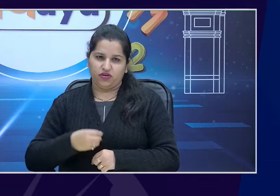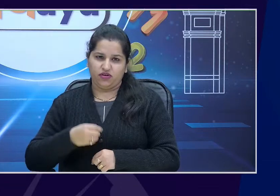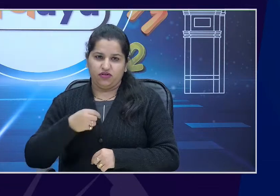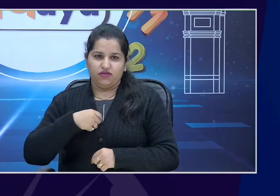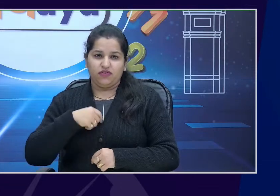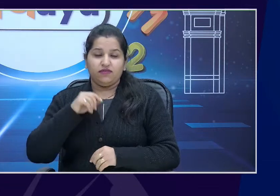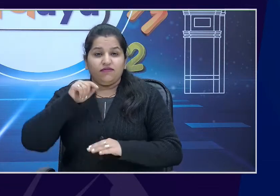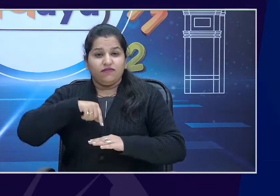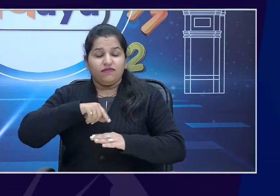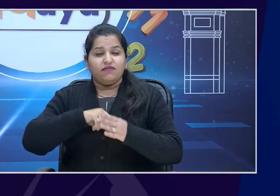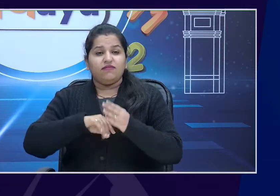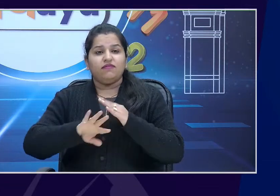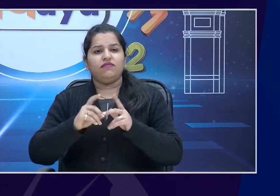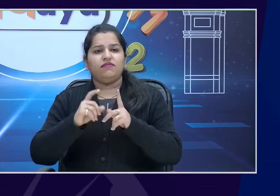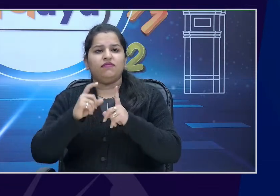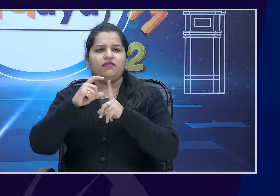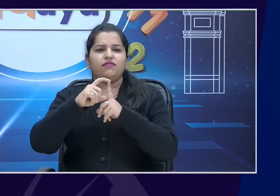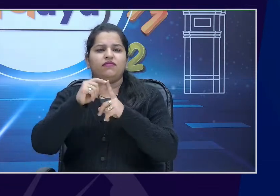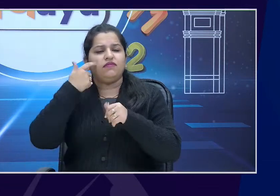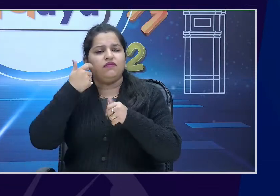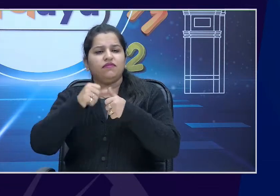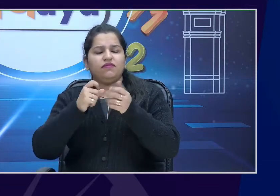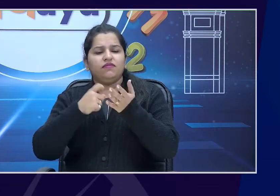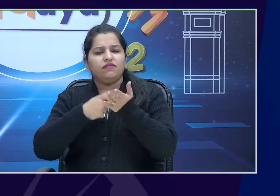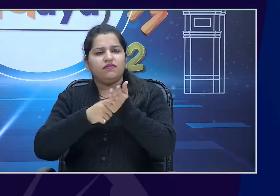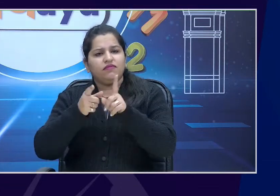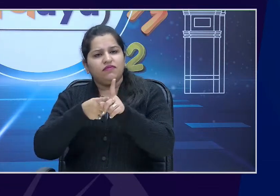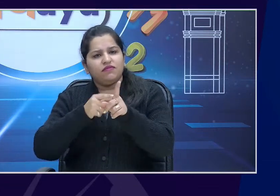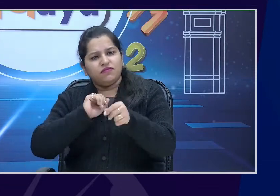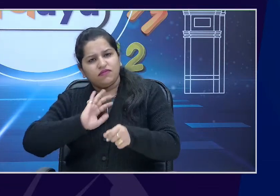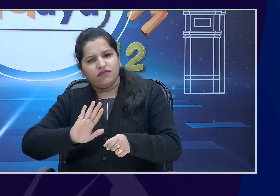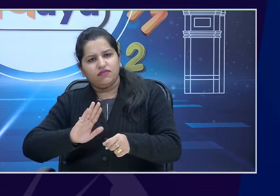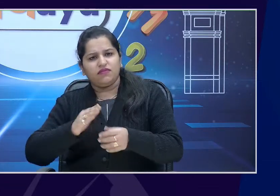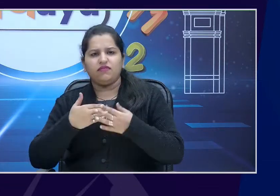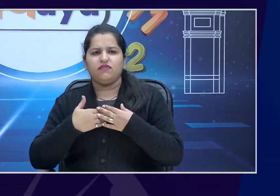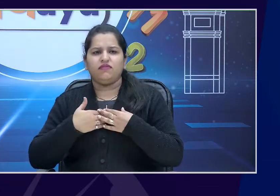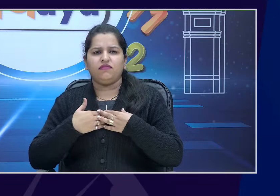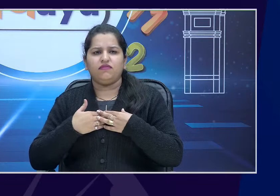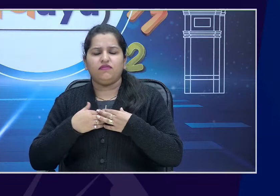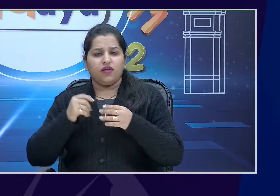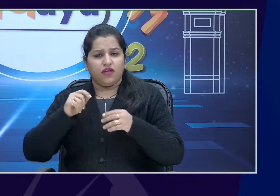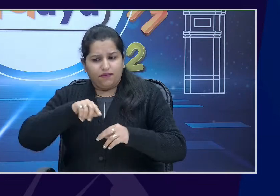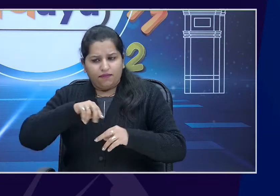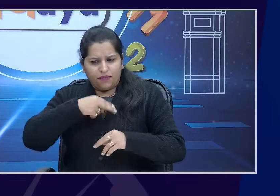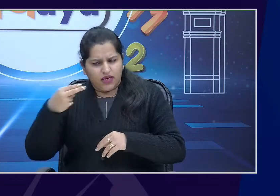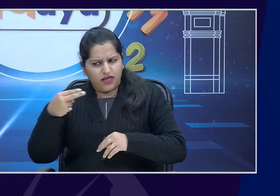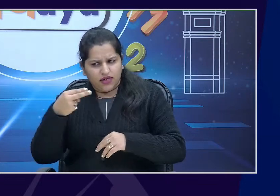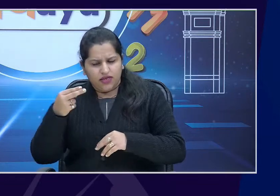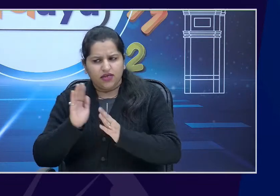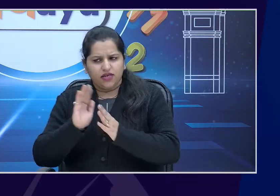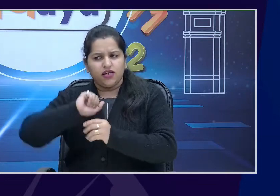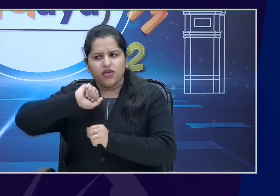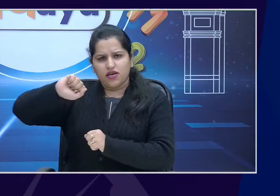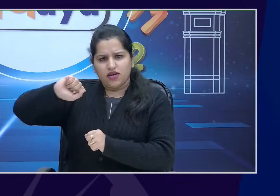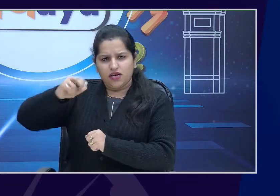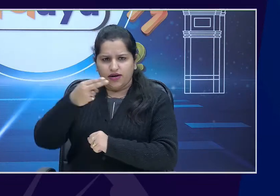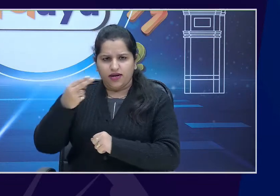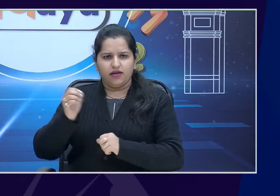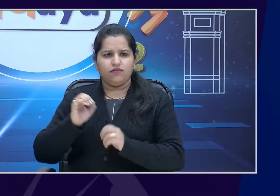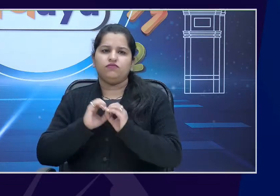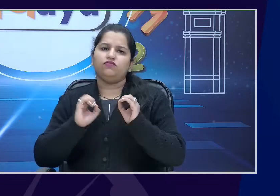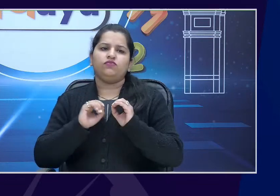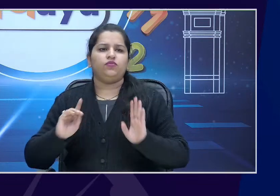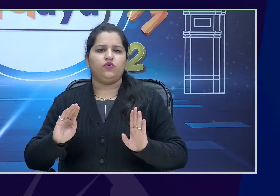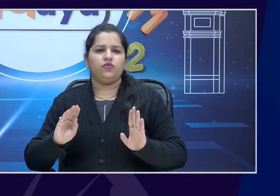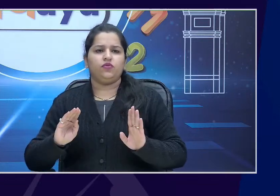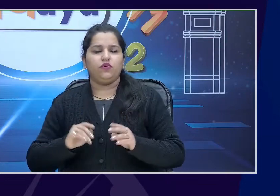was diary only. That is only. So my name. I did not name the diary anything else. But then there's and